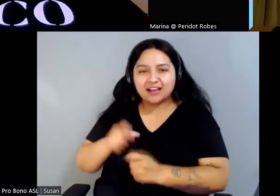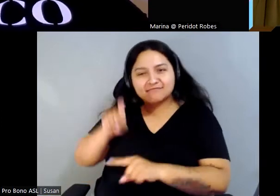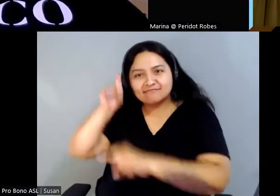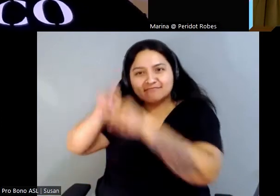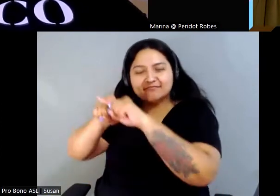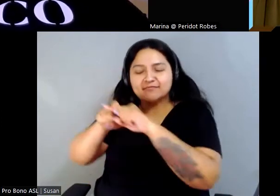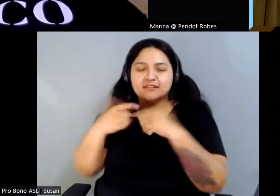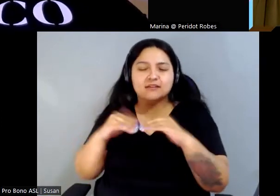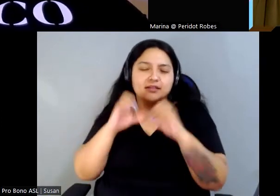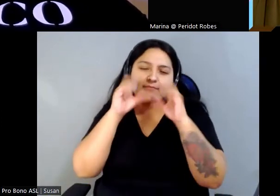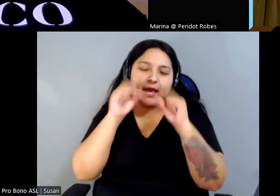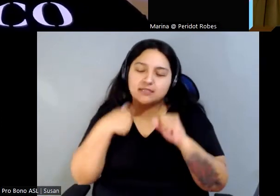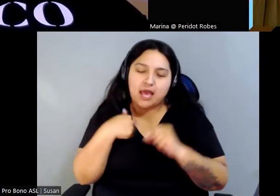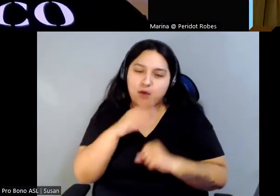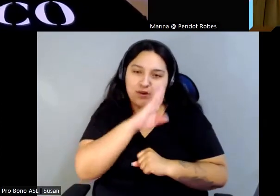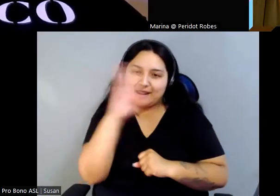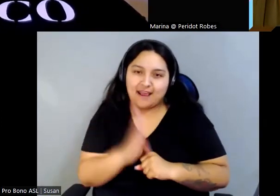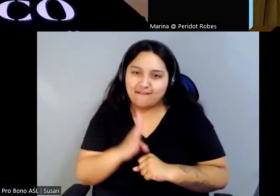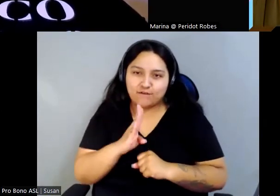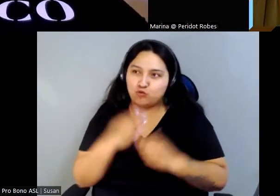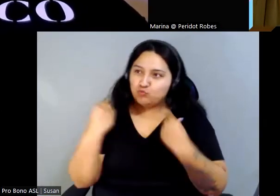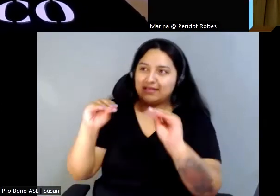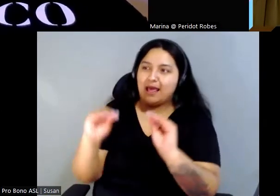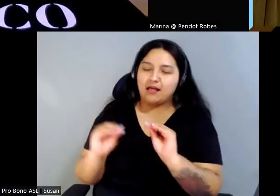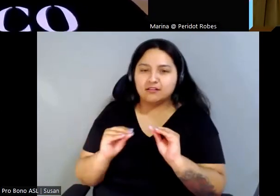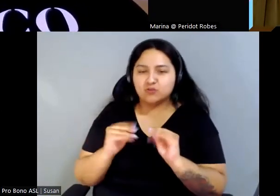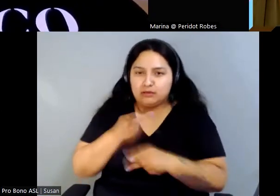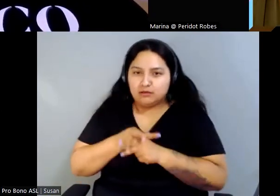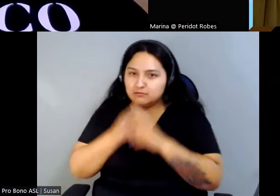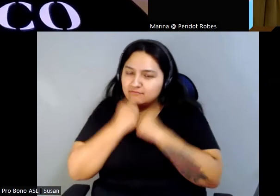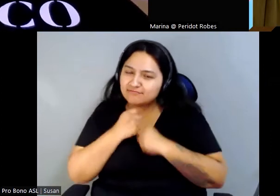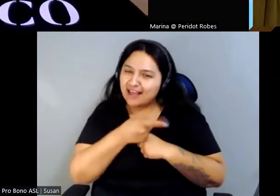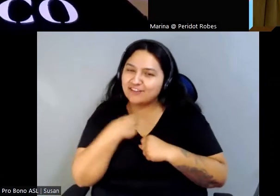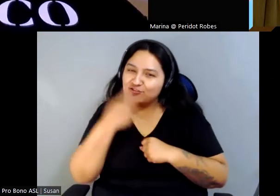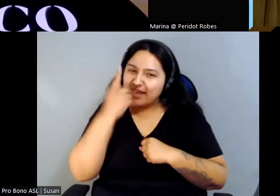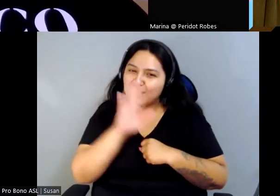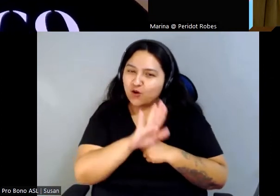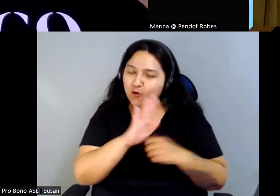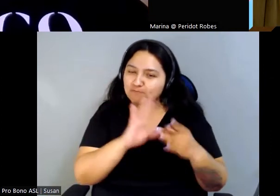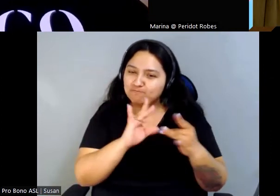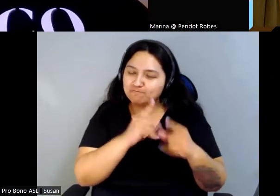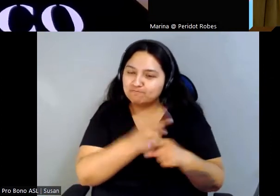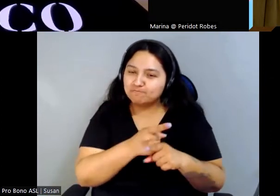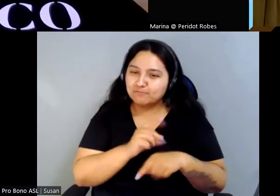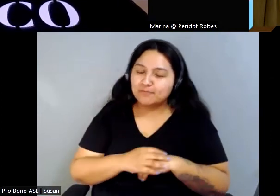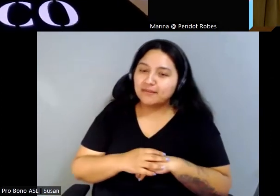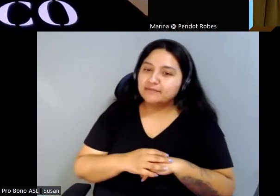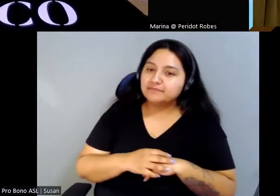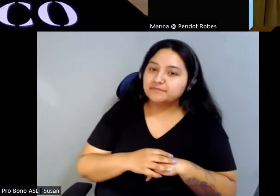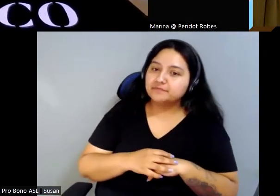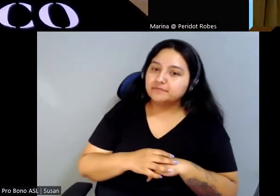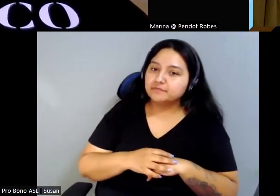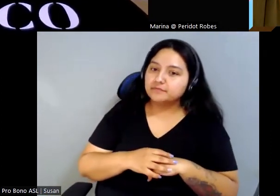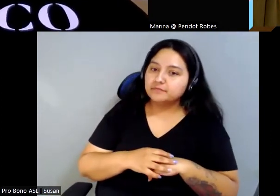Like, I will never give it up. So I totally get what you're saying. Beth Ditto's leggings, So the makeup palette, the Eat oh,